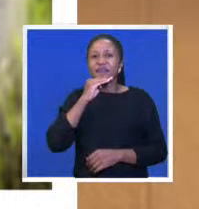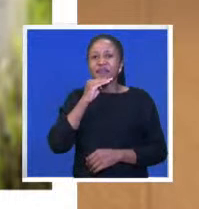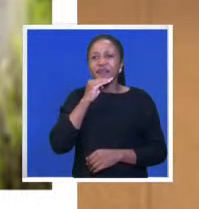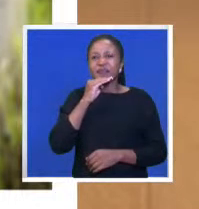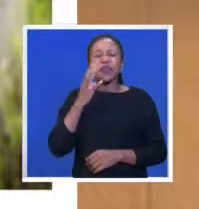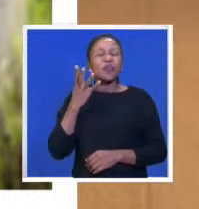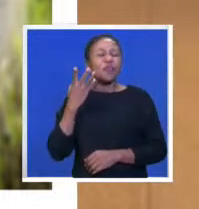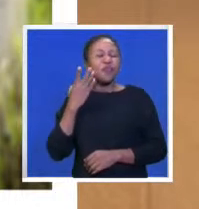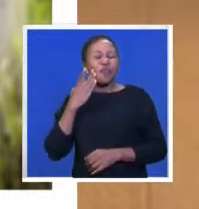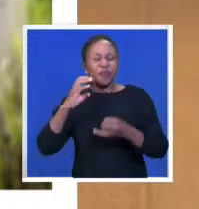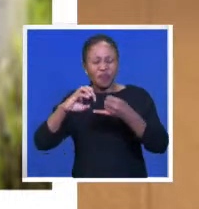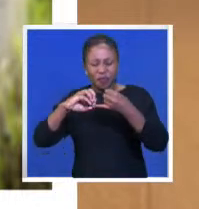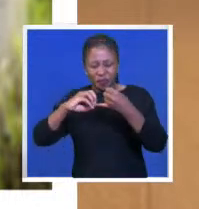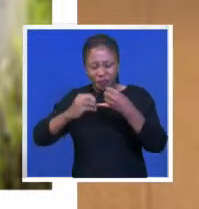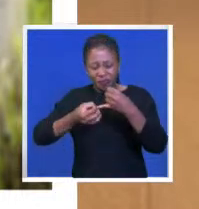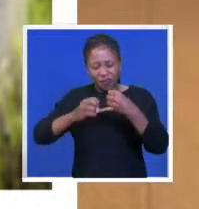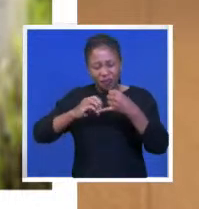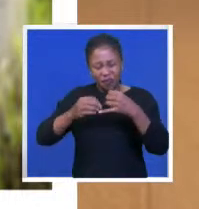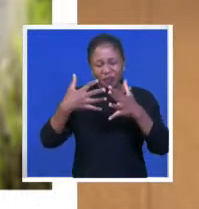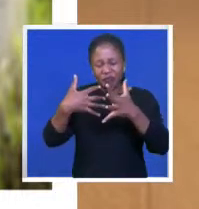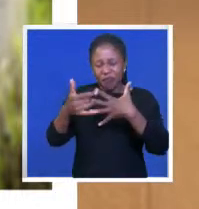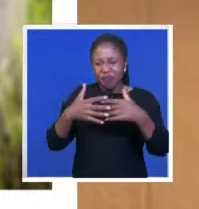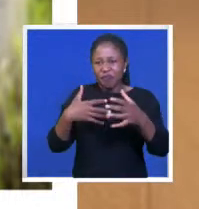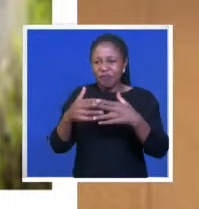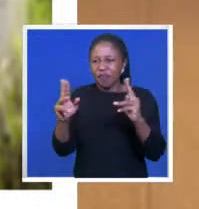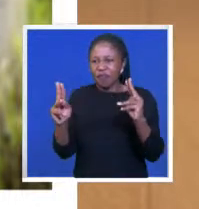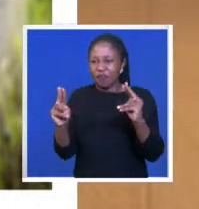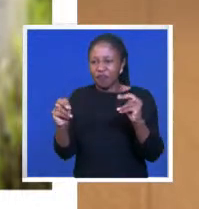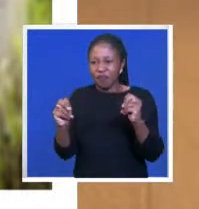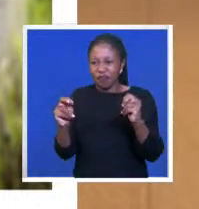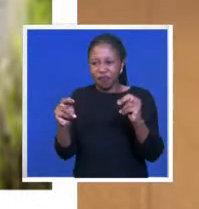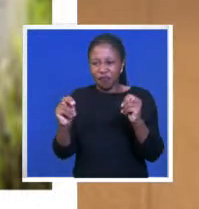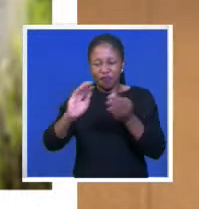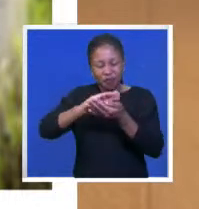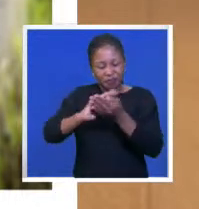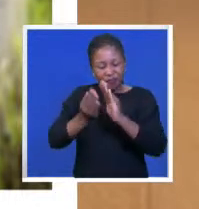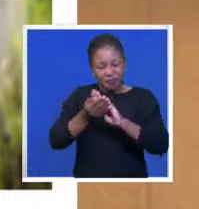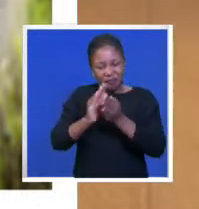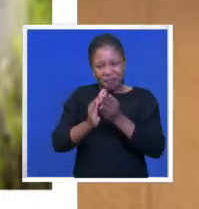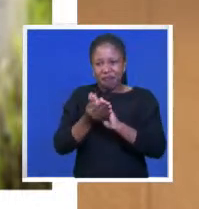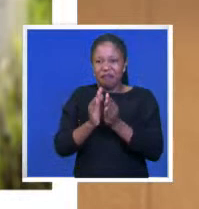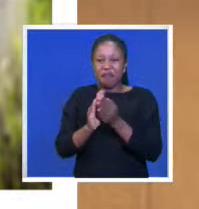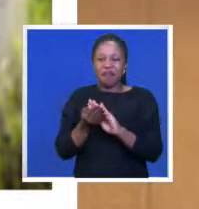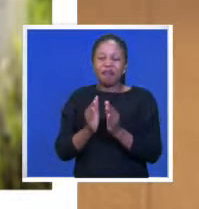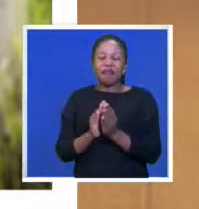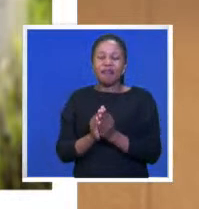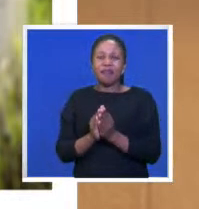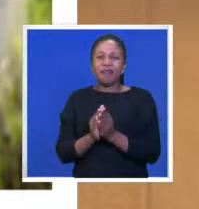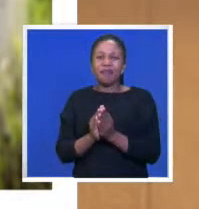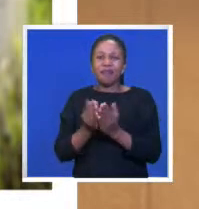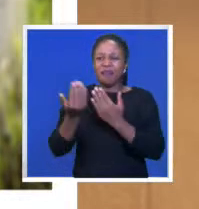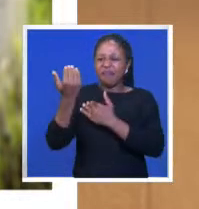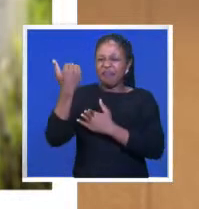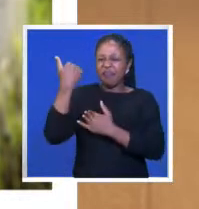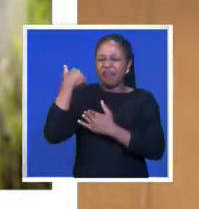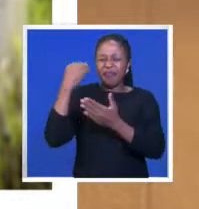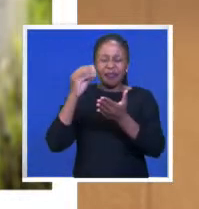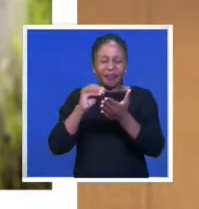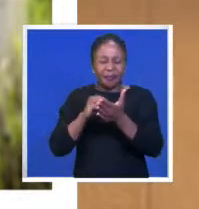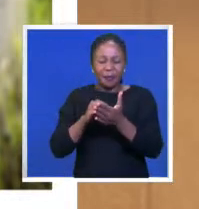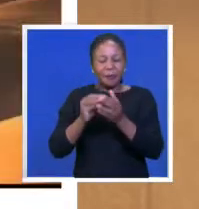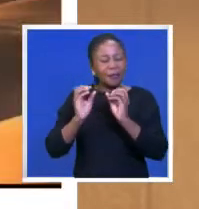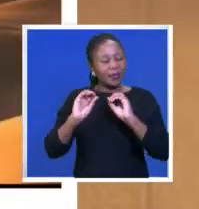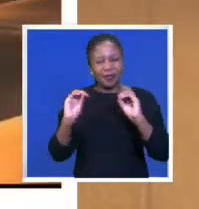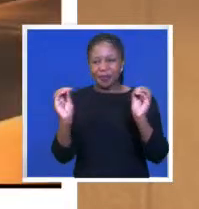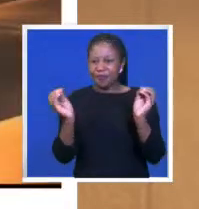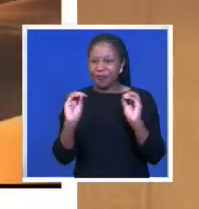something new into existence, something that has never been there before. Our second keyword